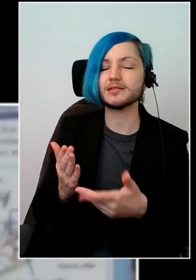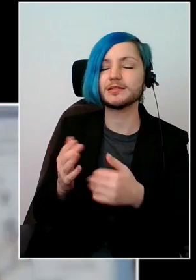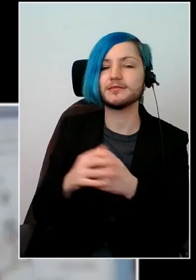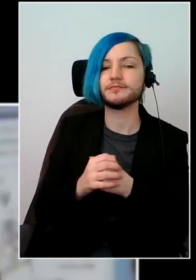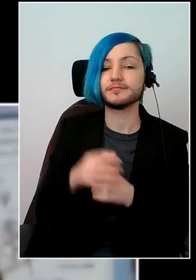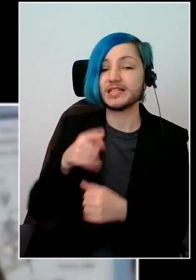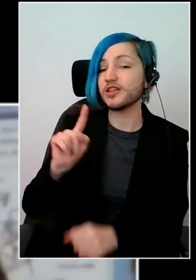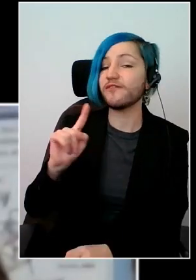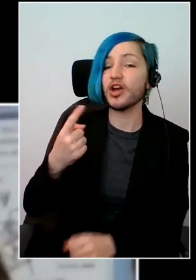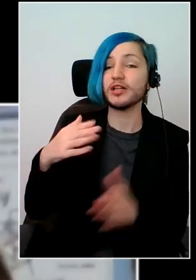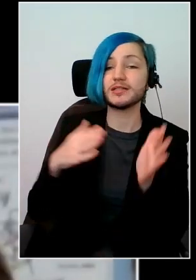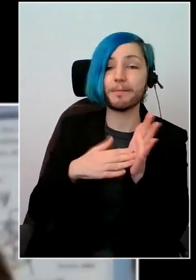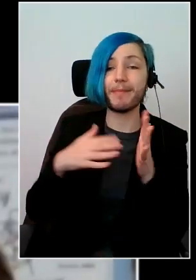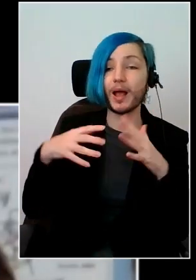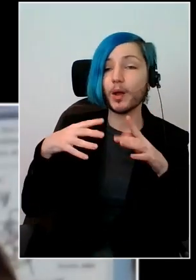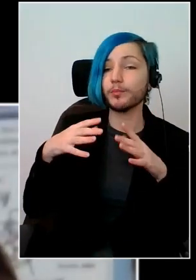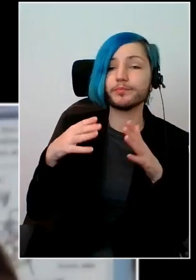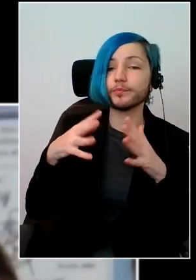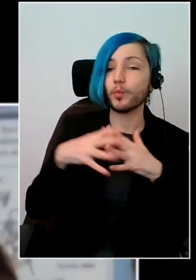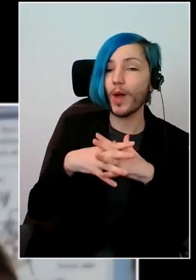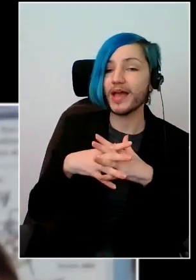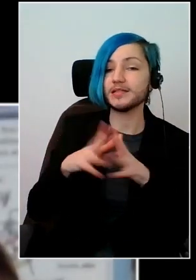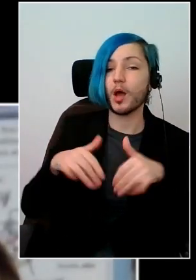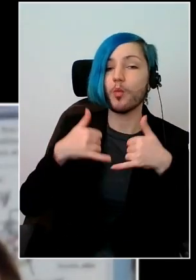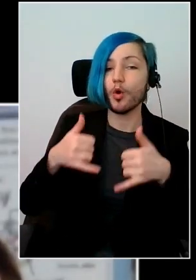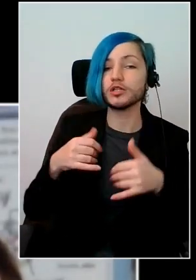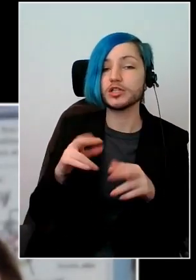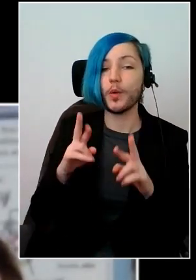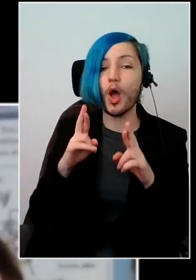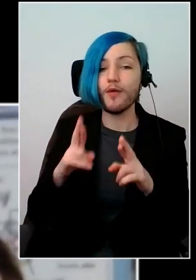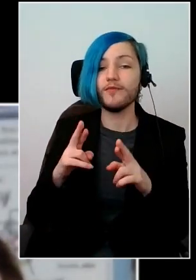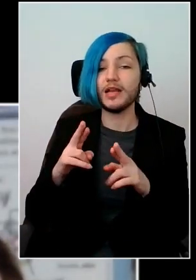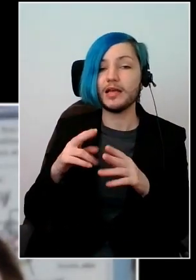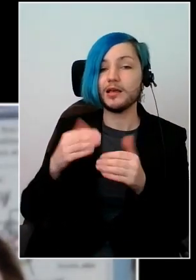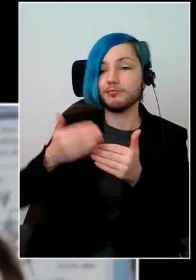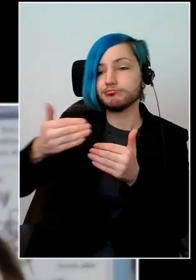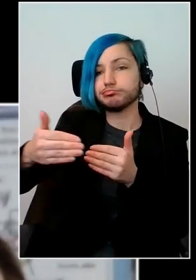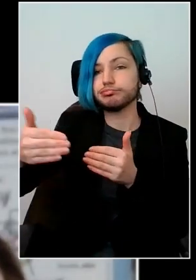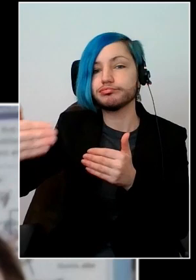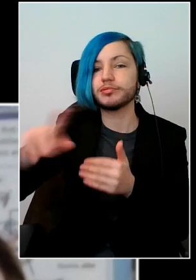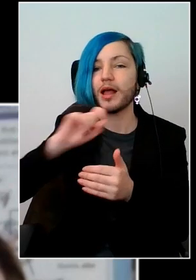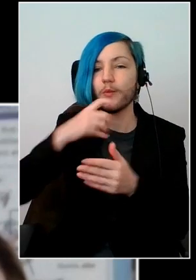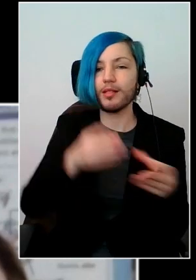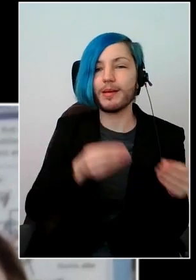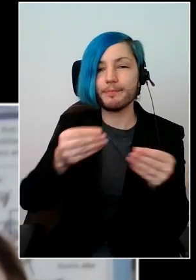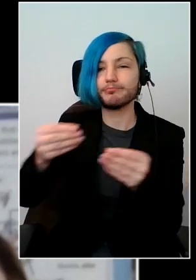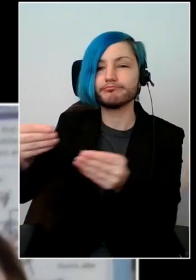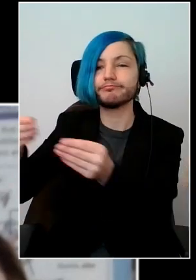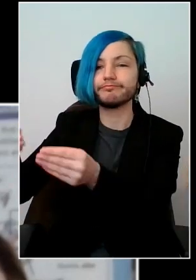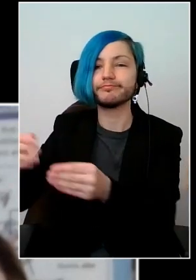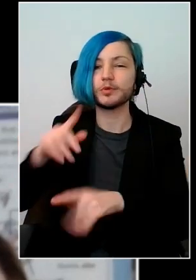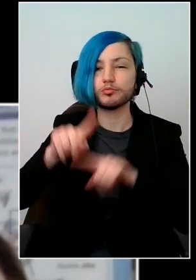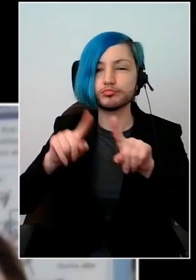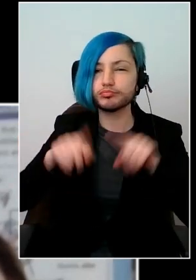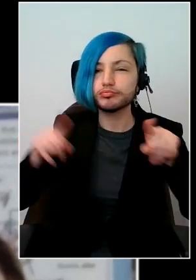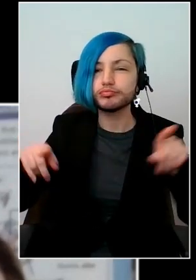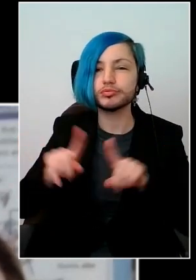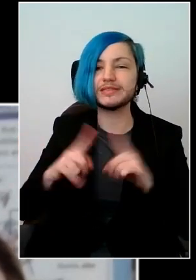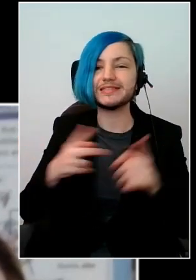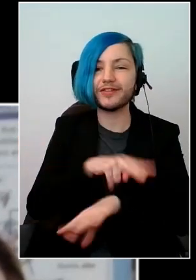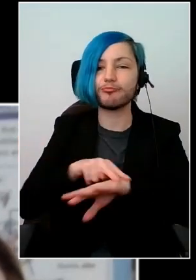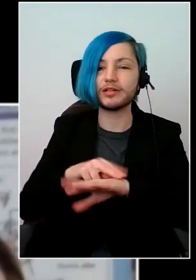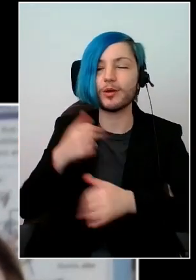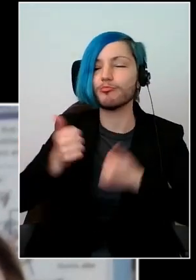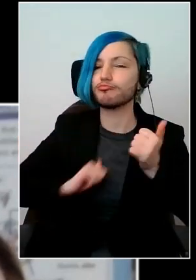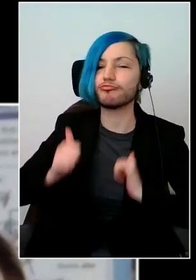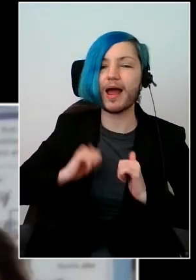and hopefully over the years going forward, this will go to a lot of fantastic young apprentices. And I'm very proud to give that Eden today. And I'll